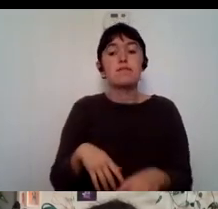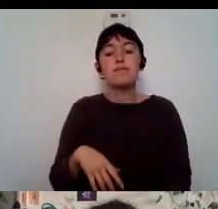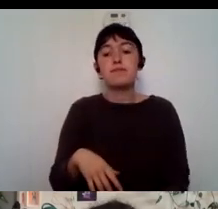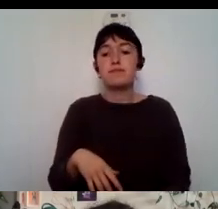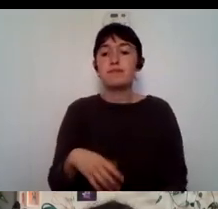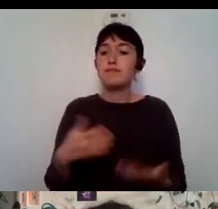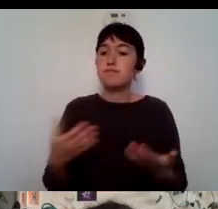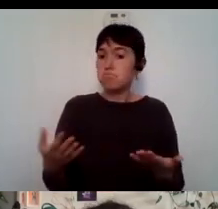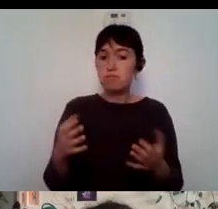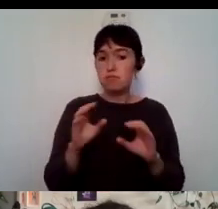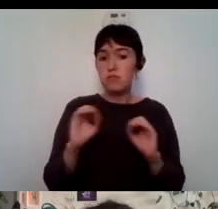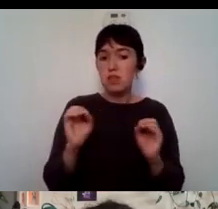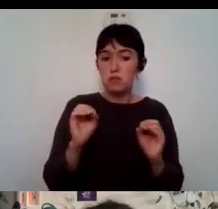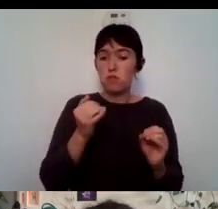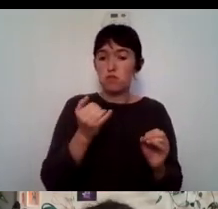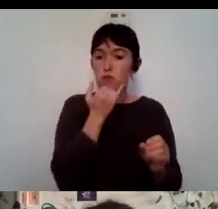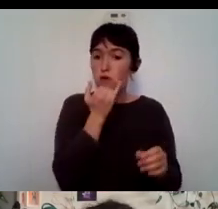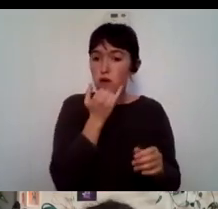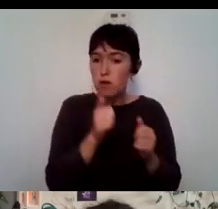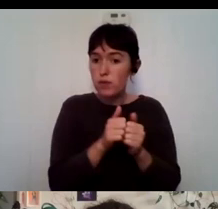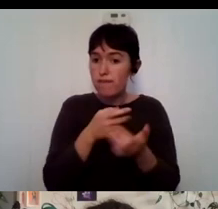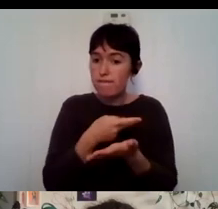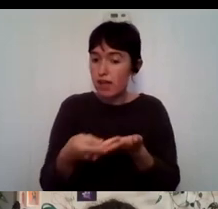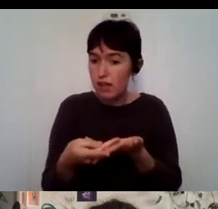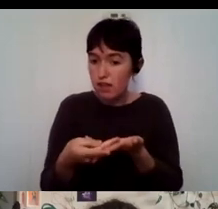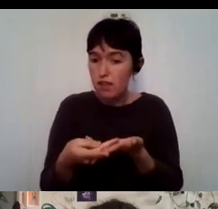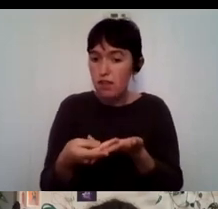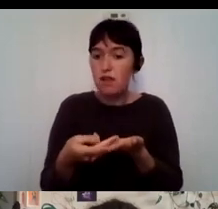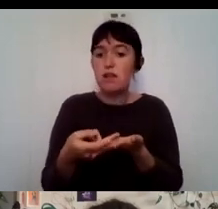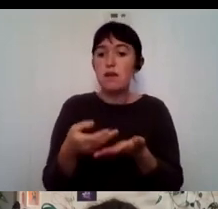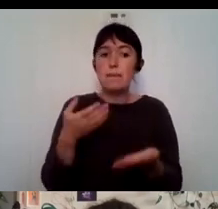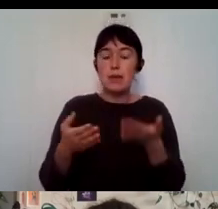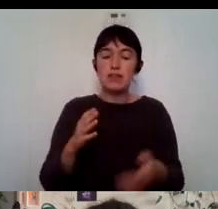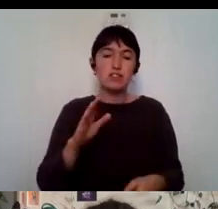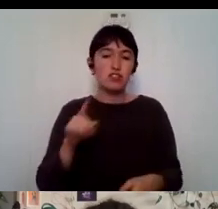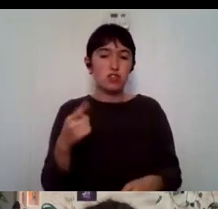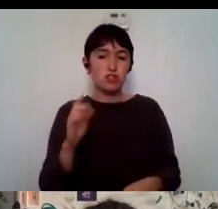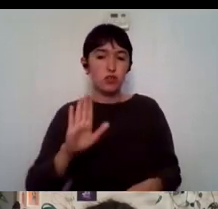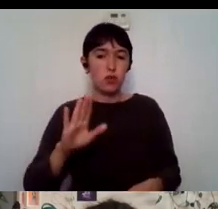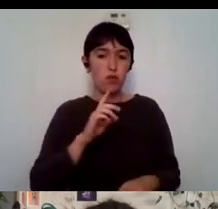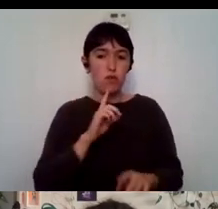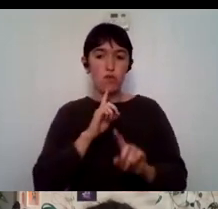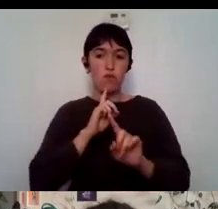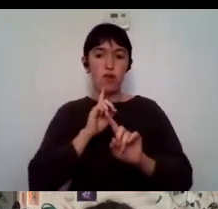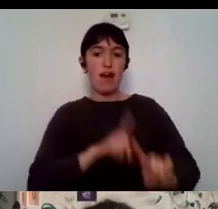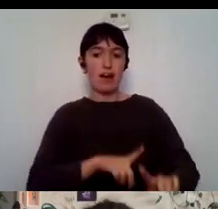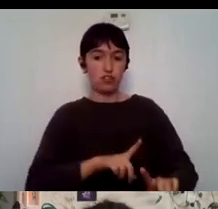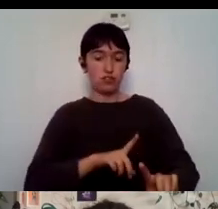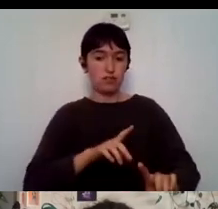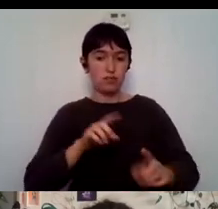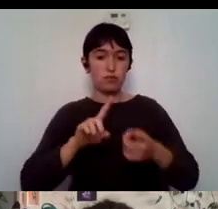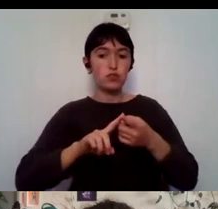inherently bad about failure. It might just be your reaction to it. And if we can sort of try to minimize